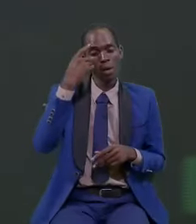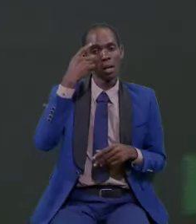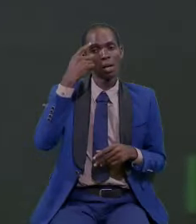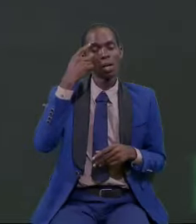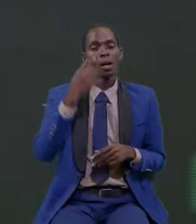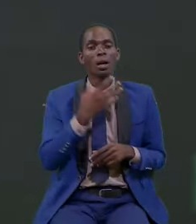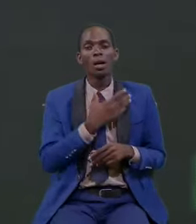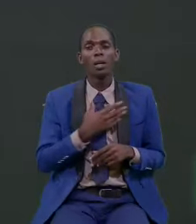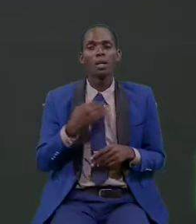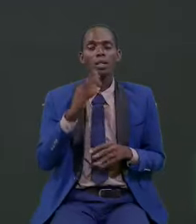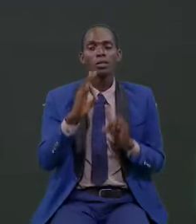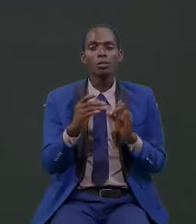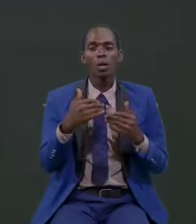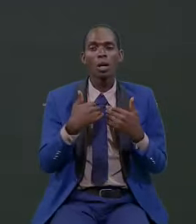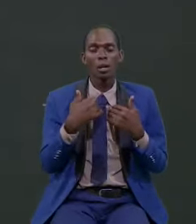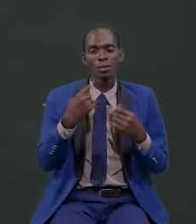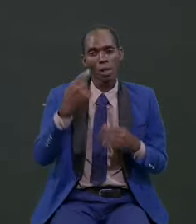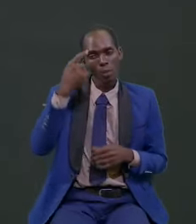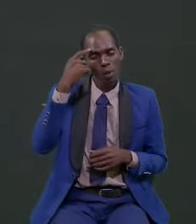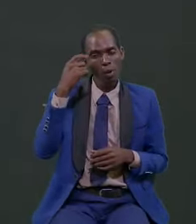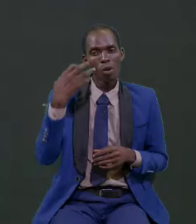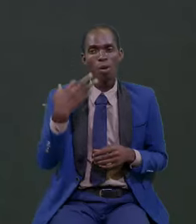of powerless, poor